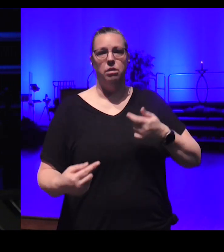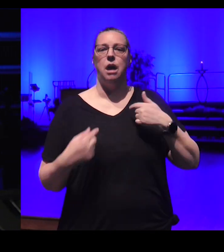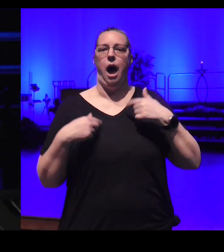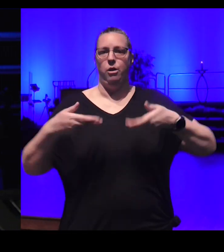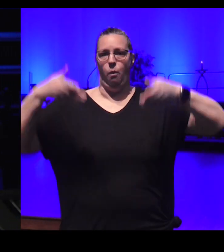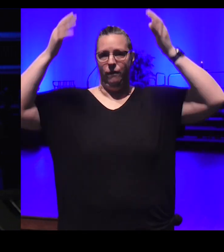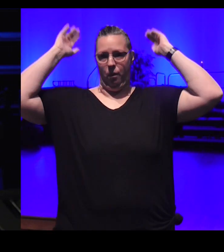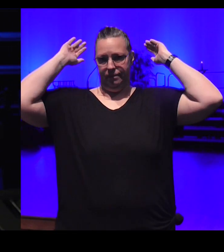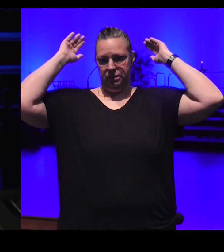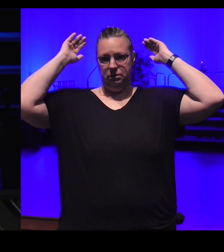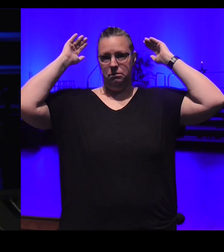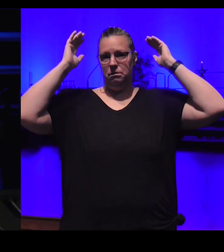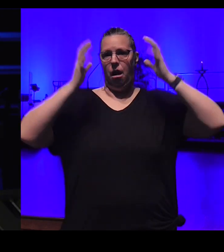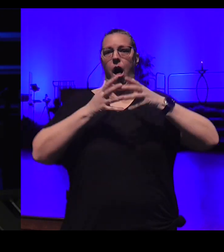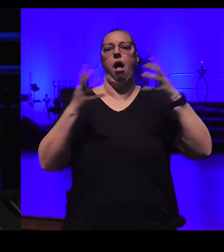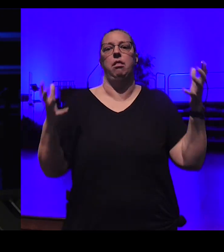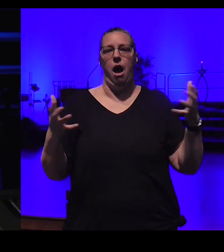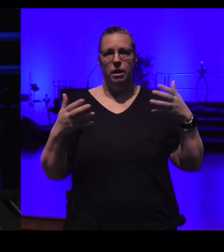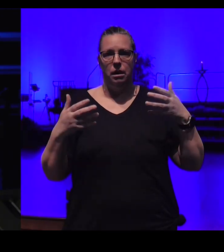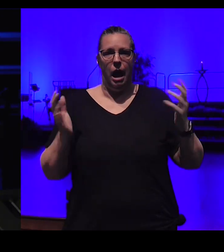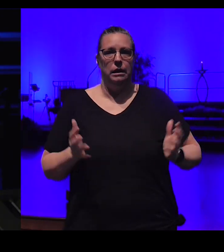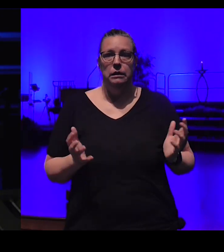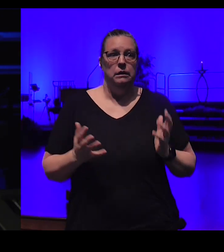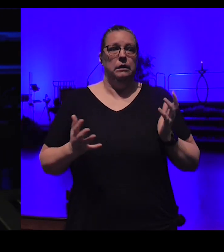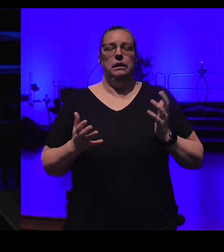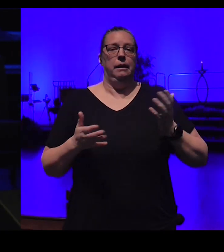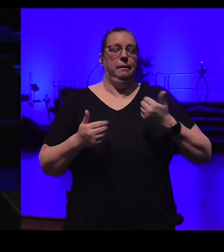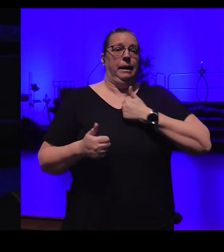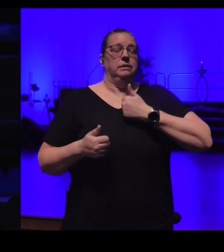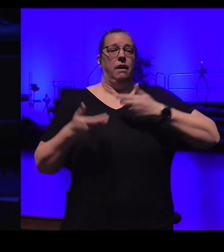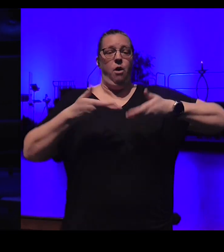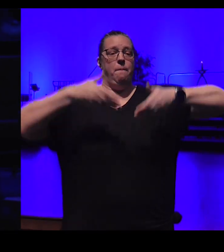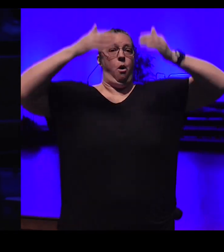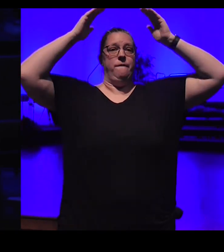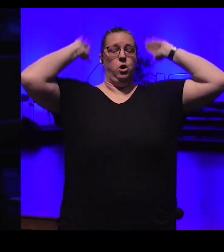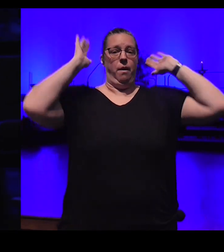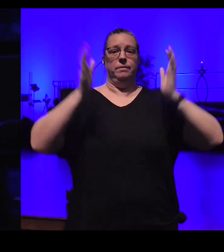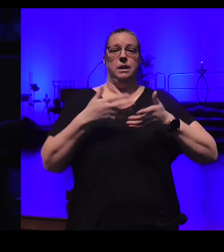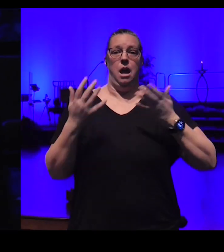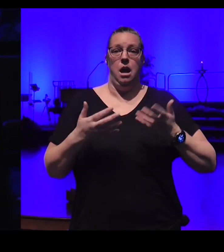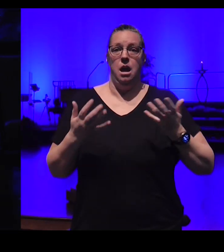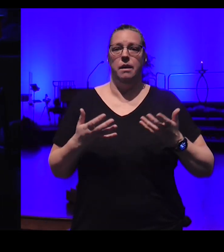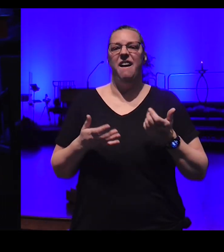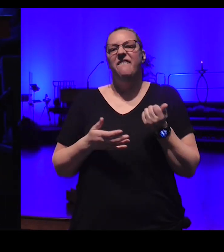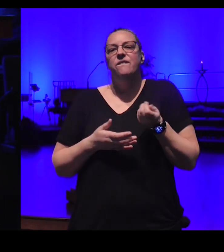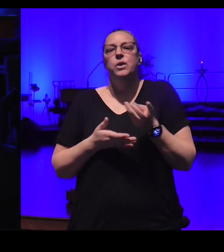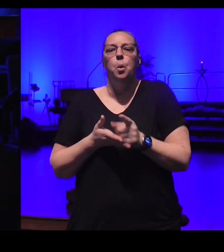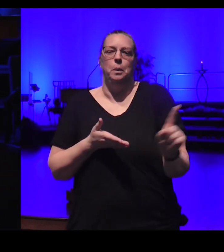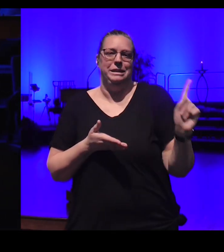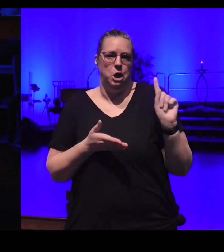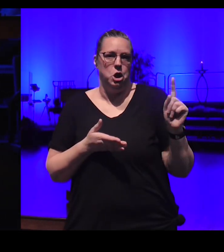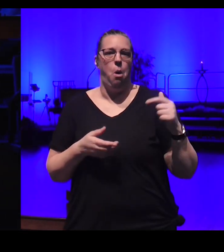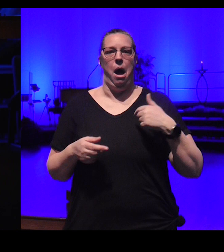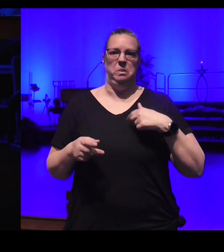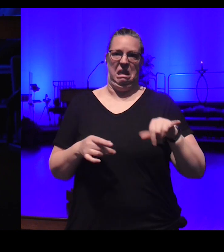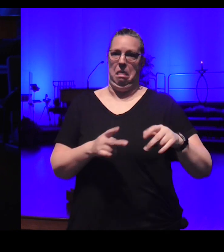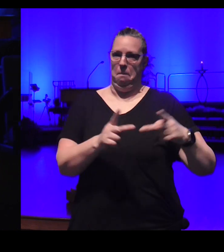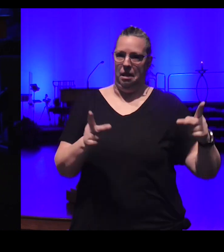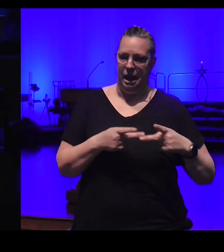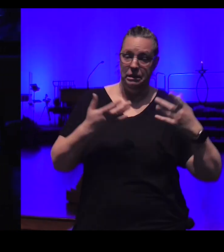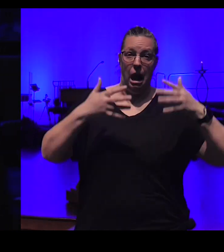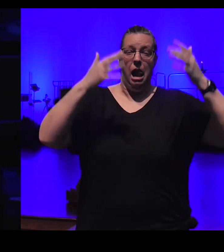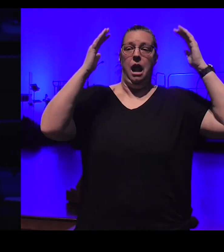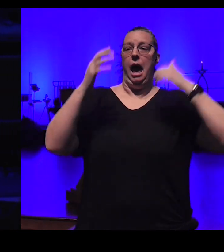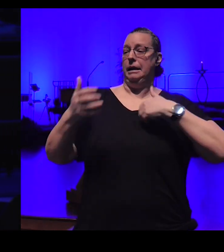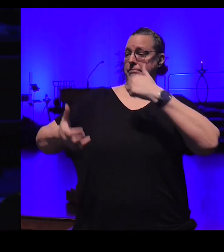overwhelm. And I stir myself up into overwhelm. A couple weeks ago, I stirred myself up into that place, and I texted my